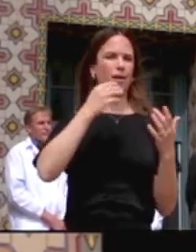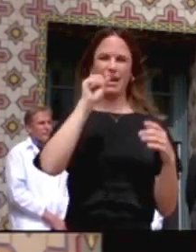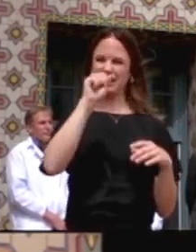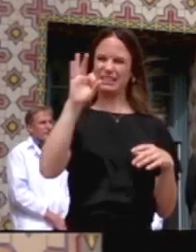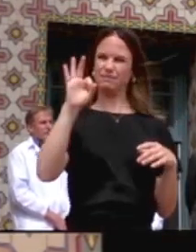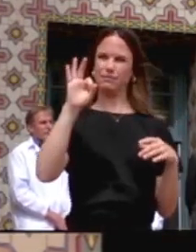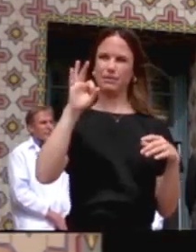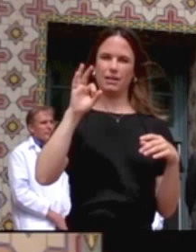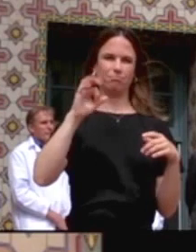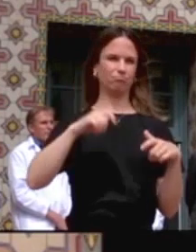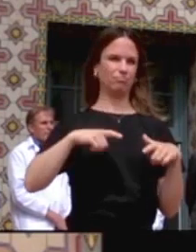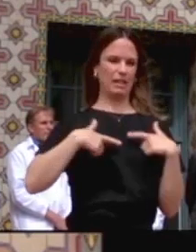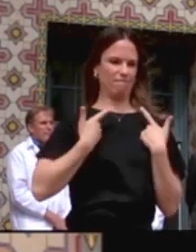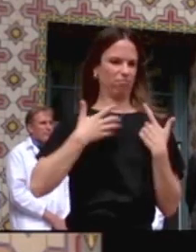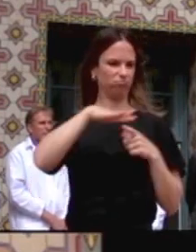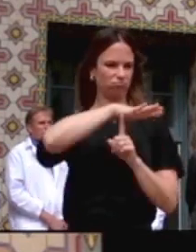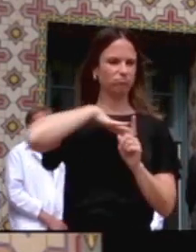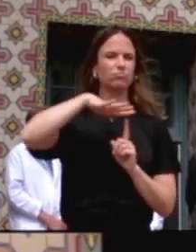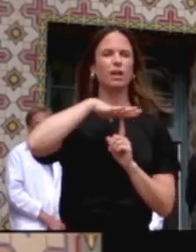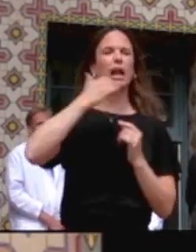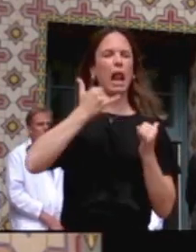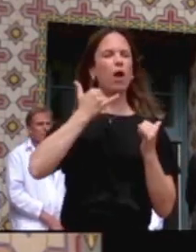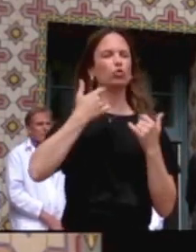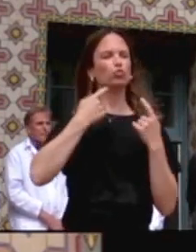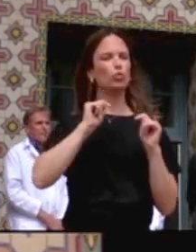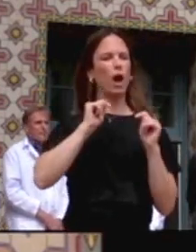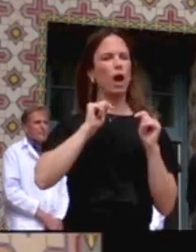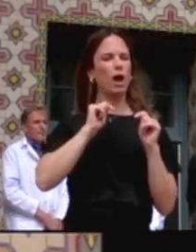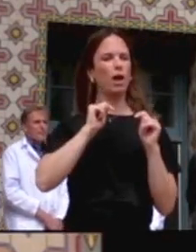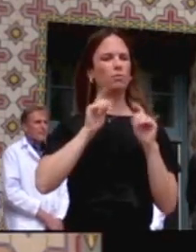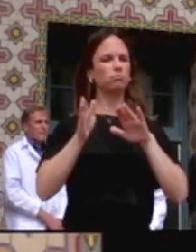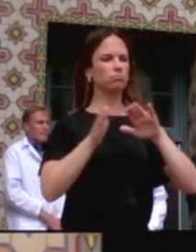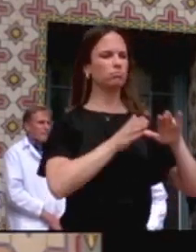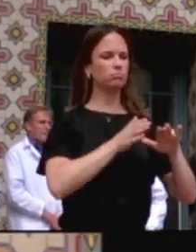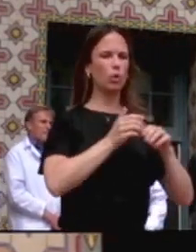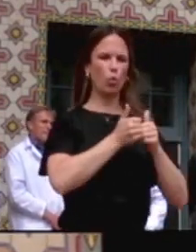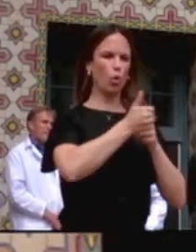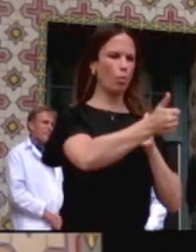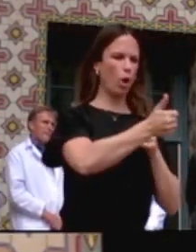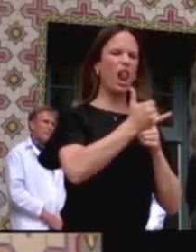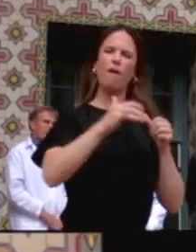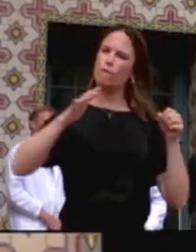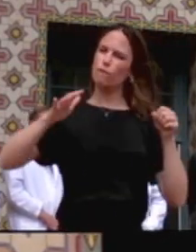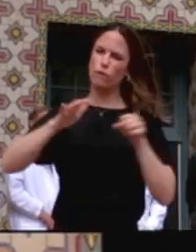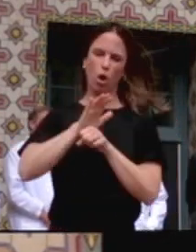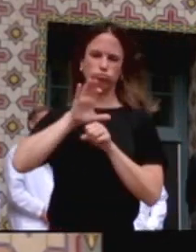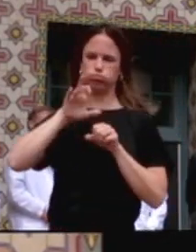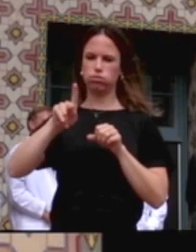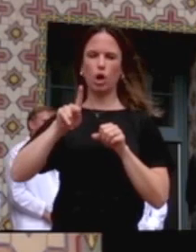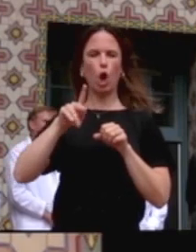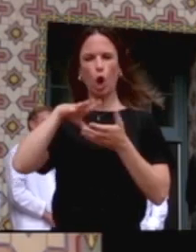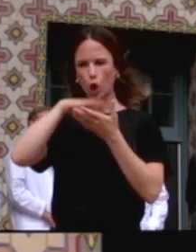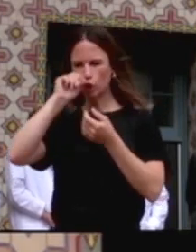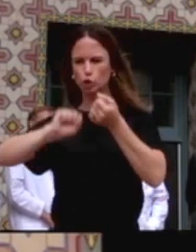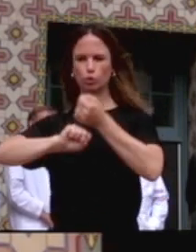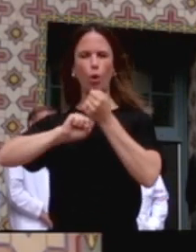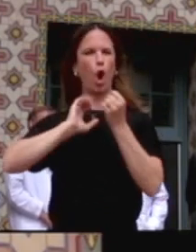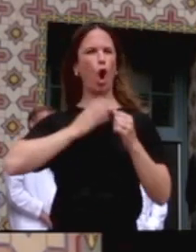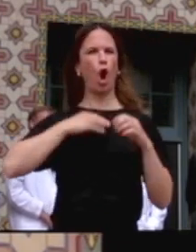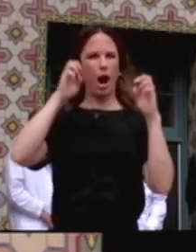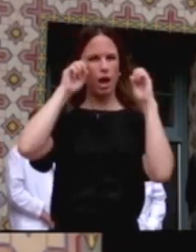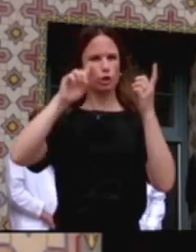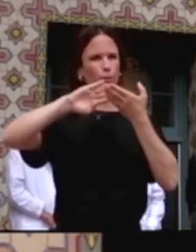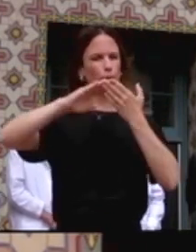Area. It's time to move past the remote learning model and back to the full range of learning and support that our